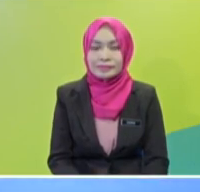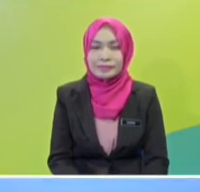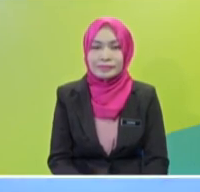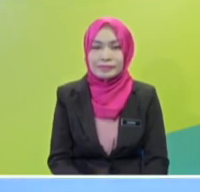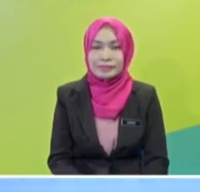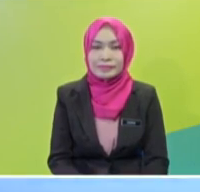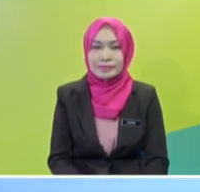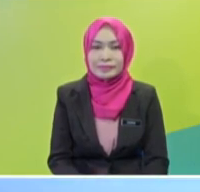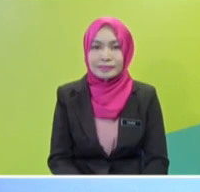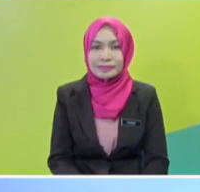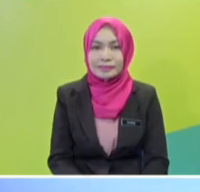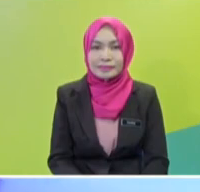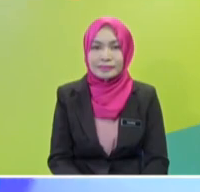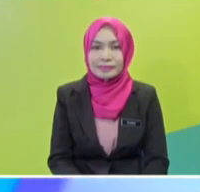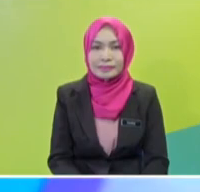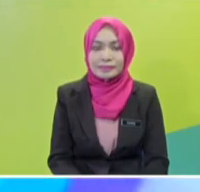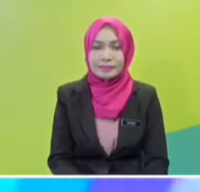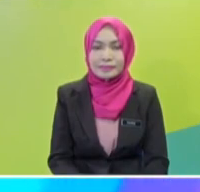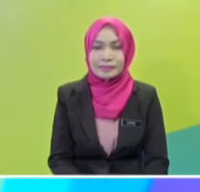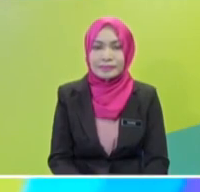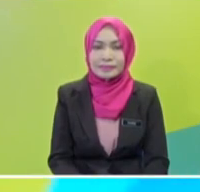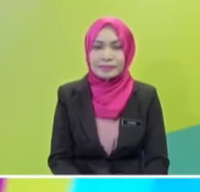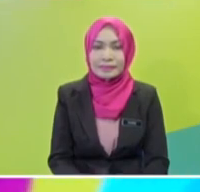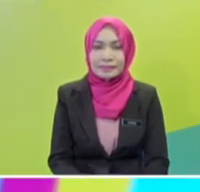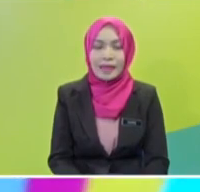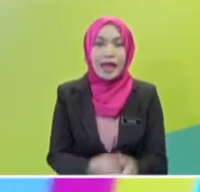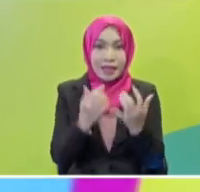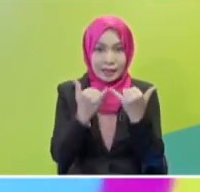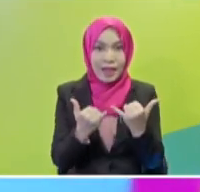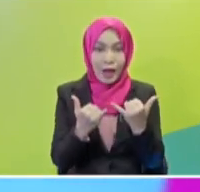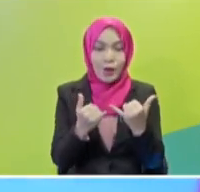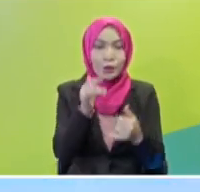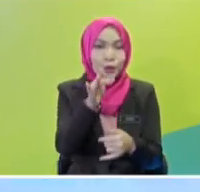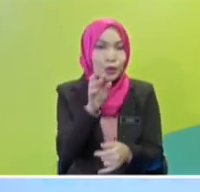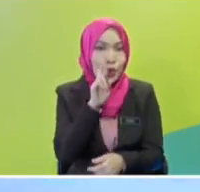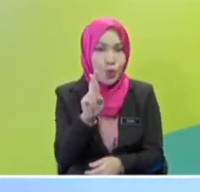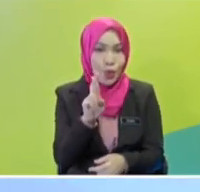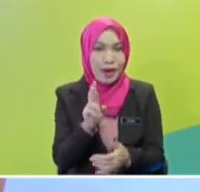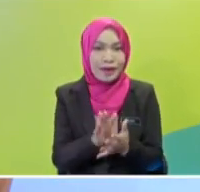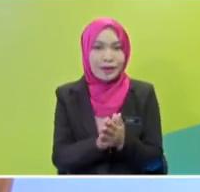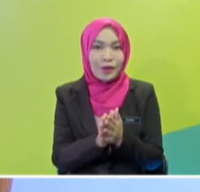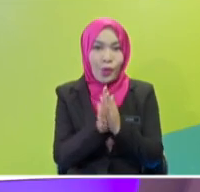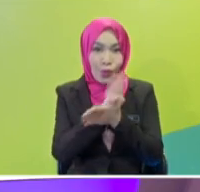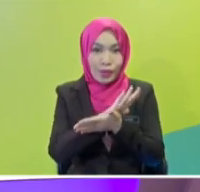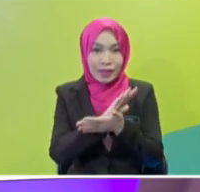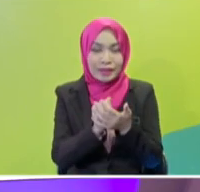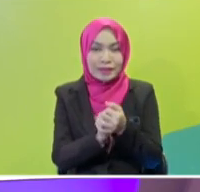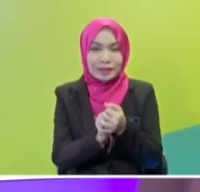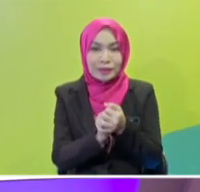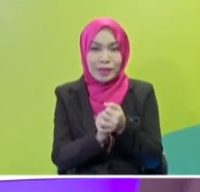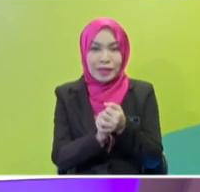bit. Okay. Okay. Just a bit. Okay. Okay. Now we are going to make the bottom part of the dress.